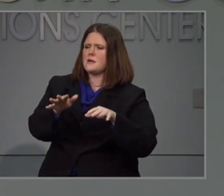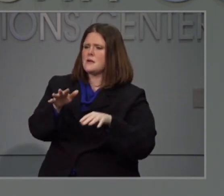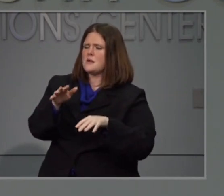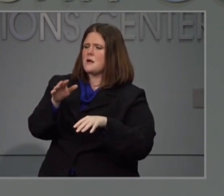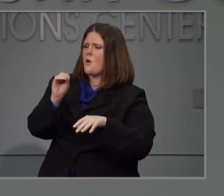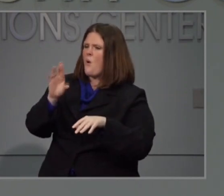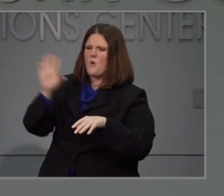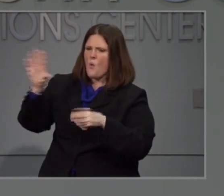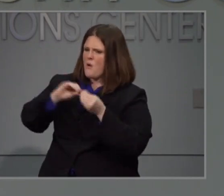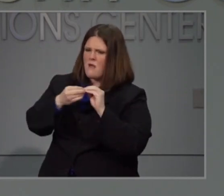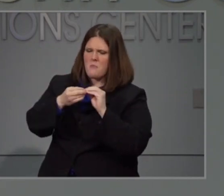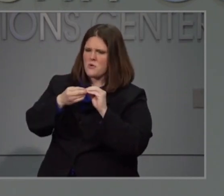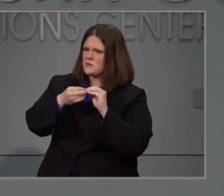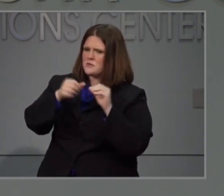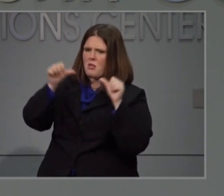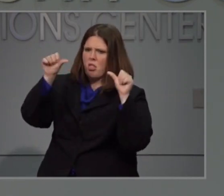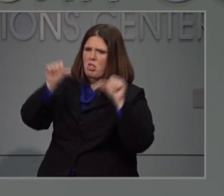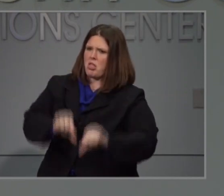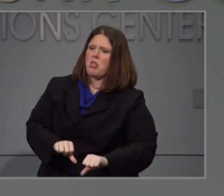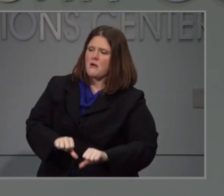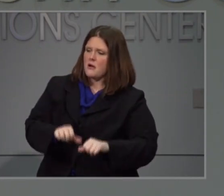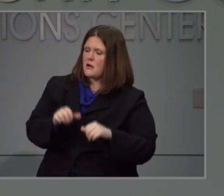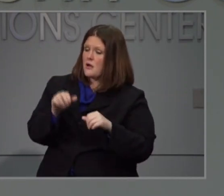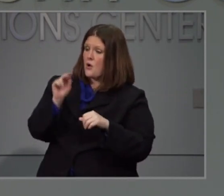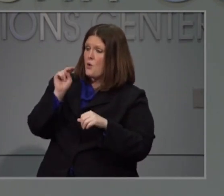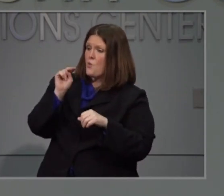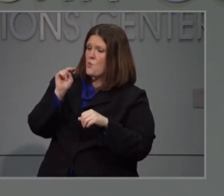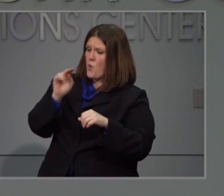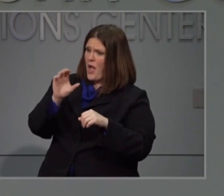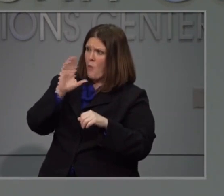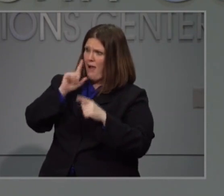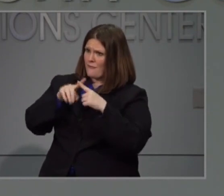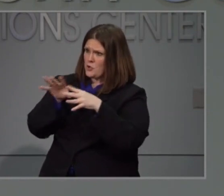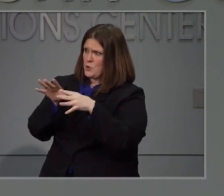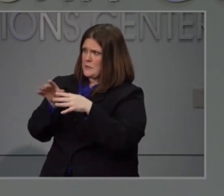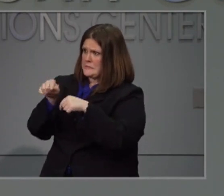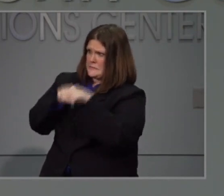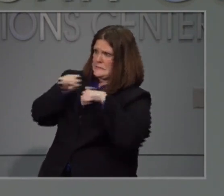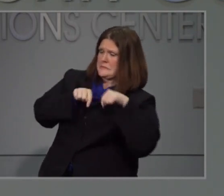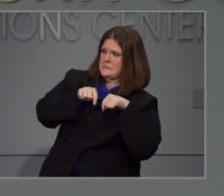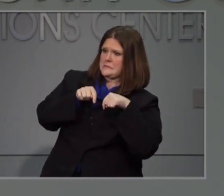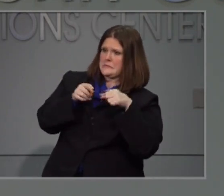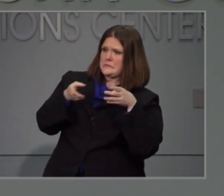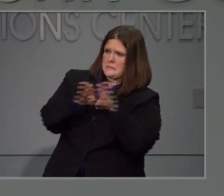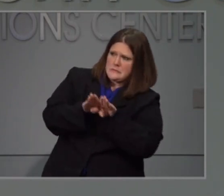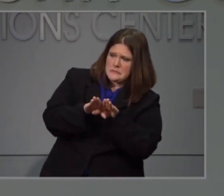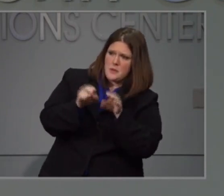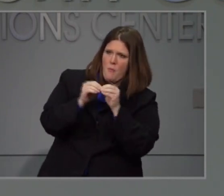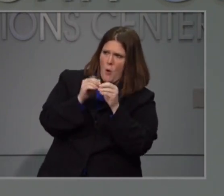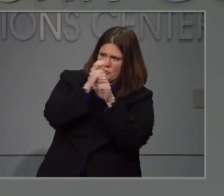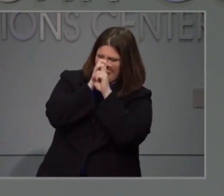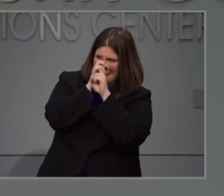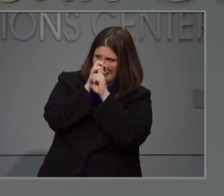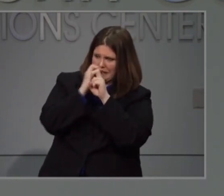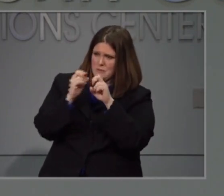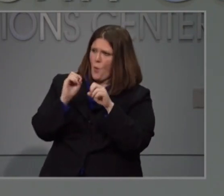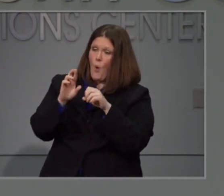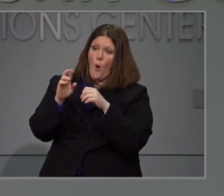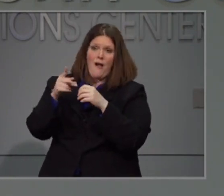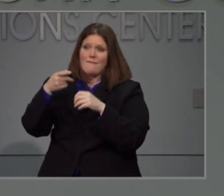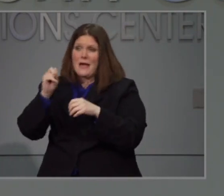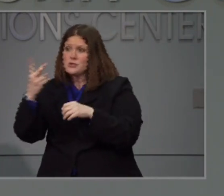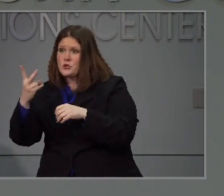North Carolina have to pull back out of phase 1 or phase 2 or wherever we are at that point and fall back into